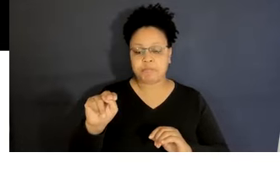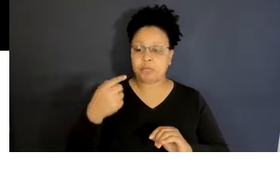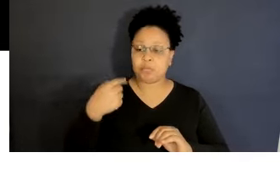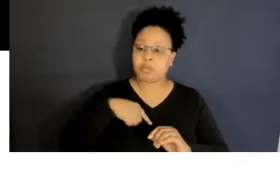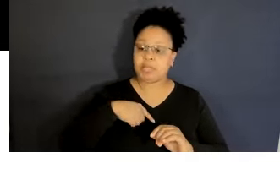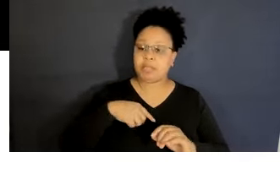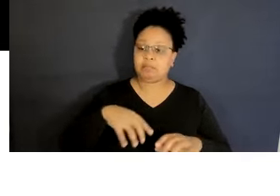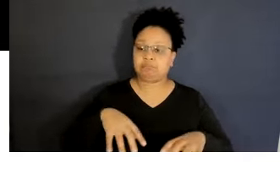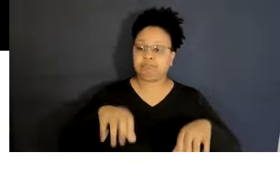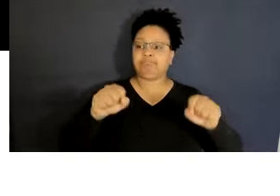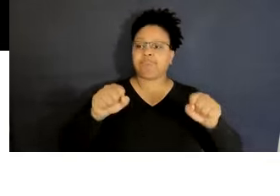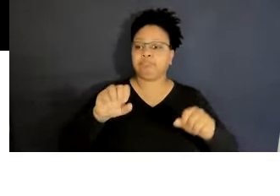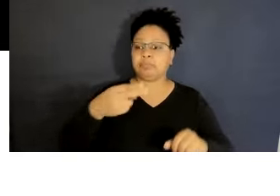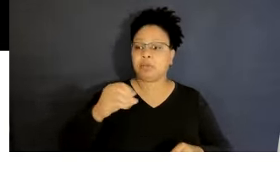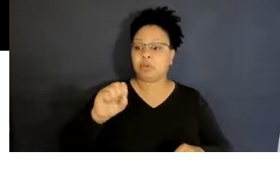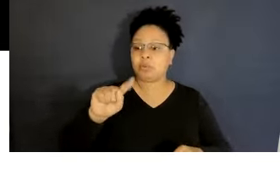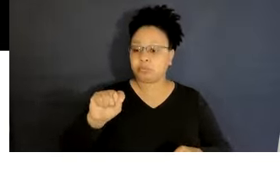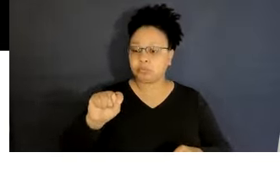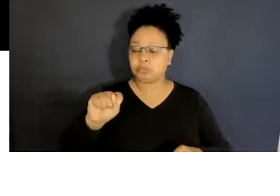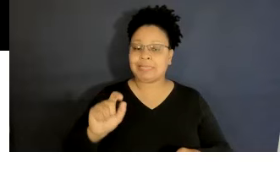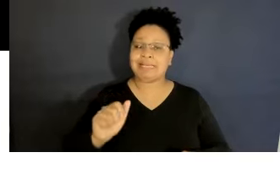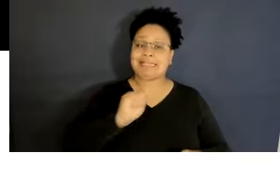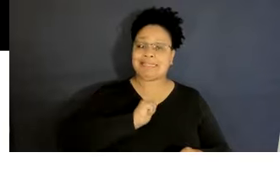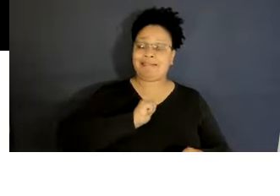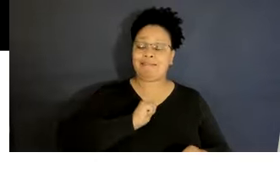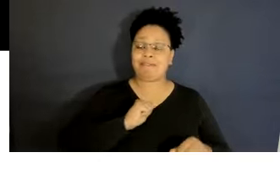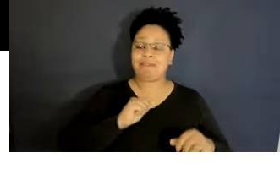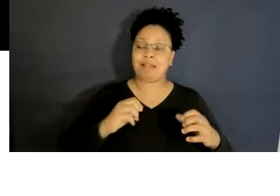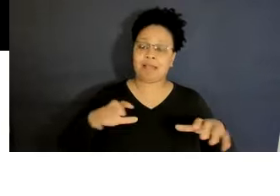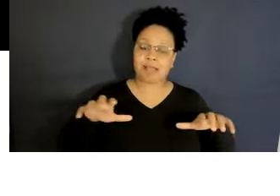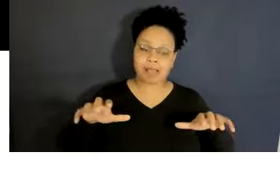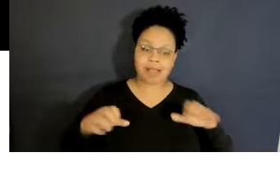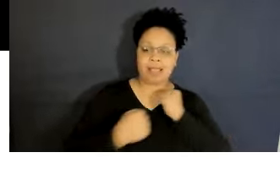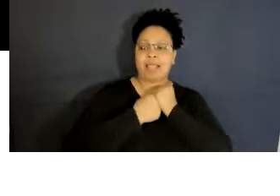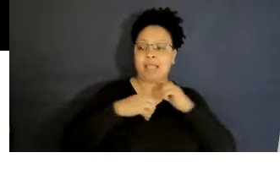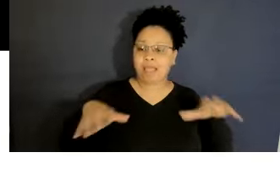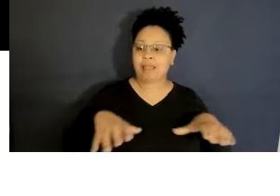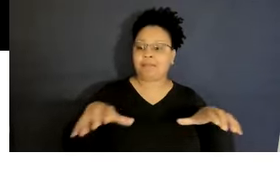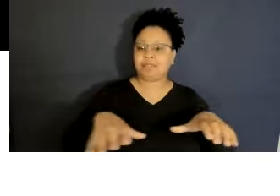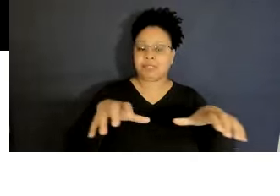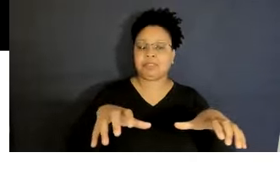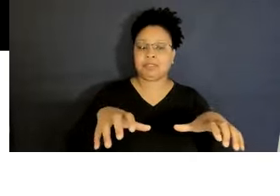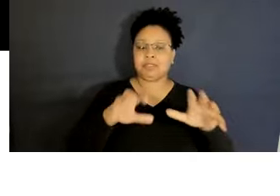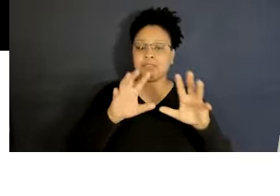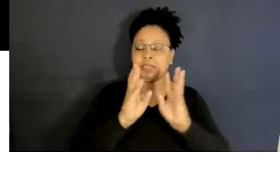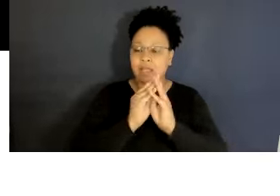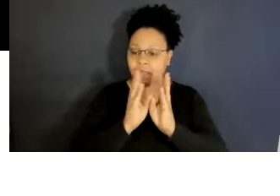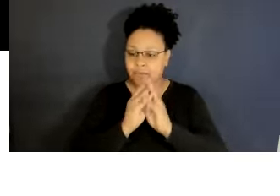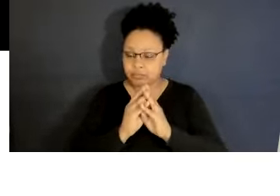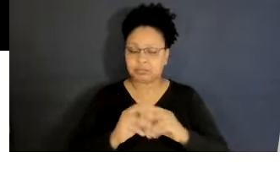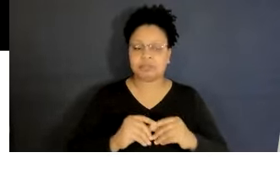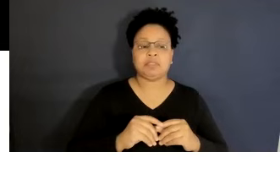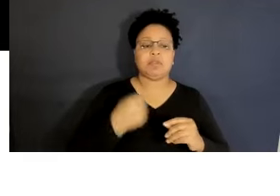host a self-advocacy conference, and we were able to